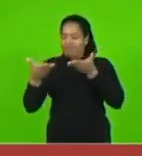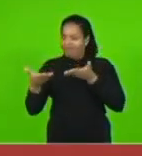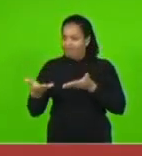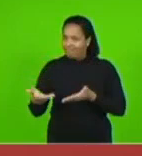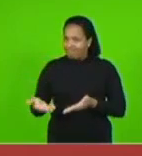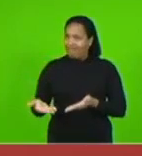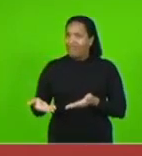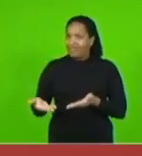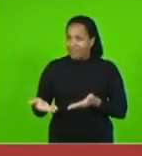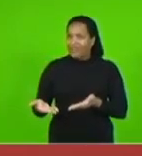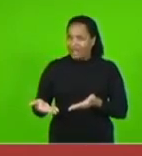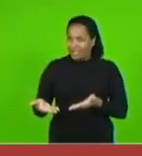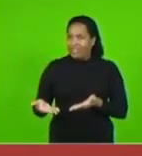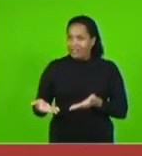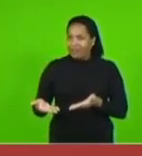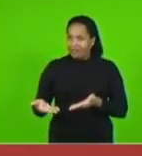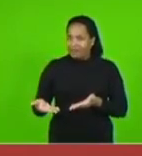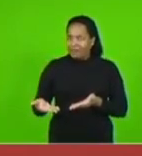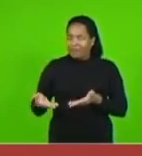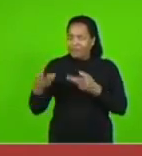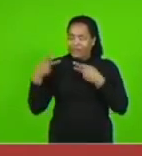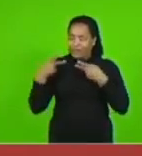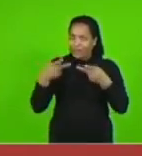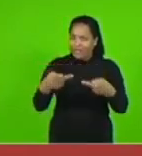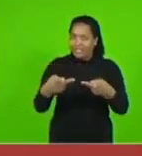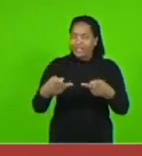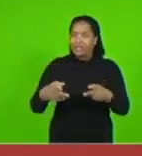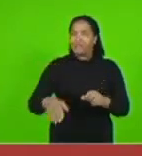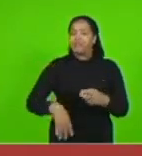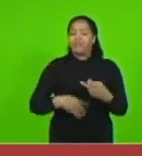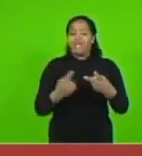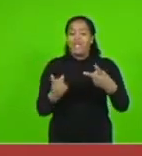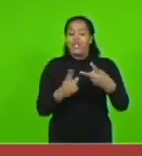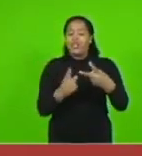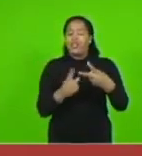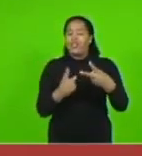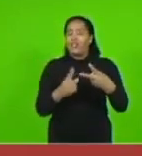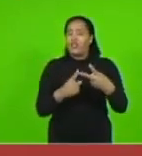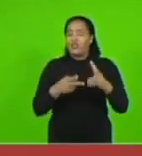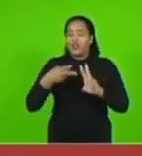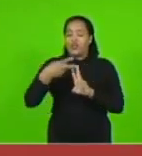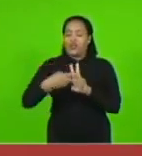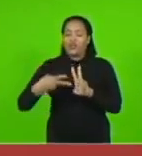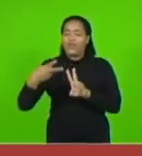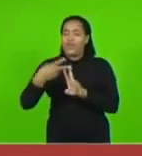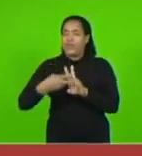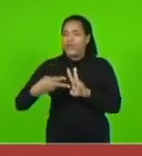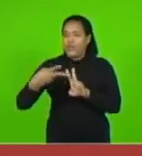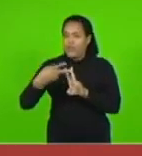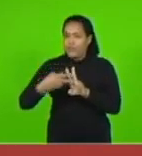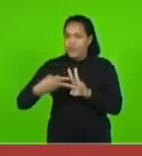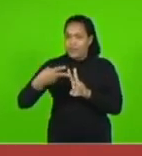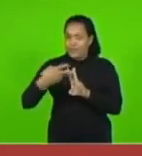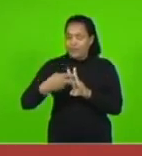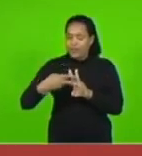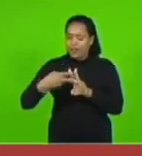the blessing of them being the region that has given the most visitors to us.